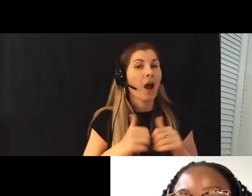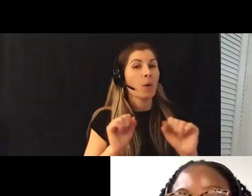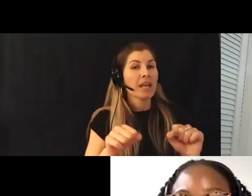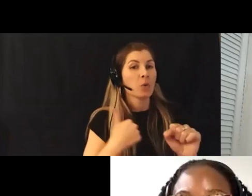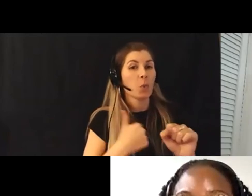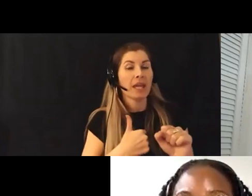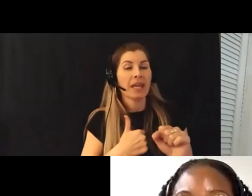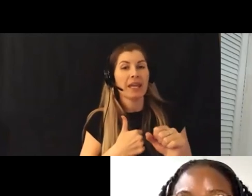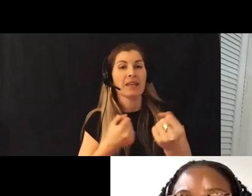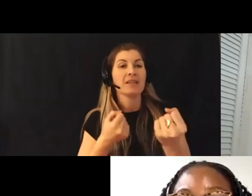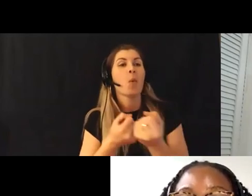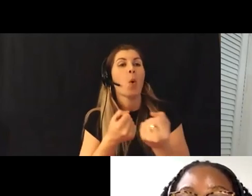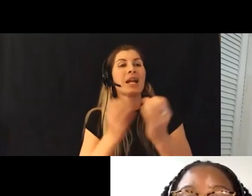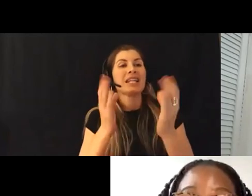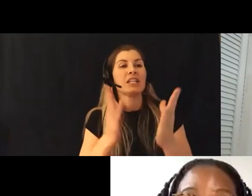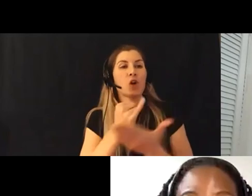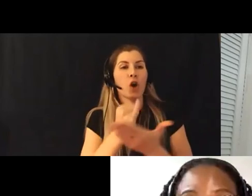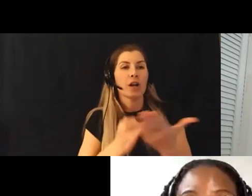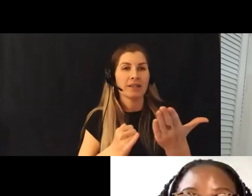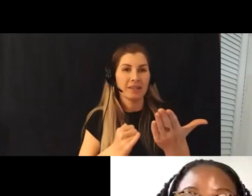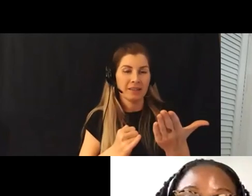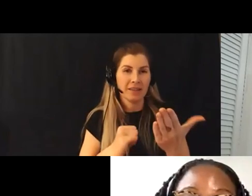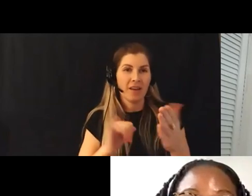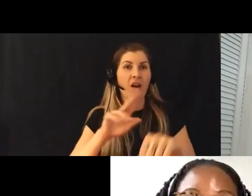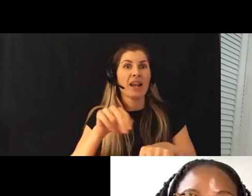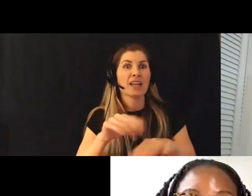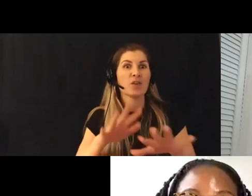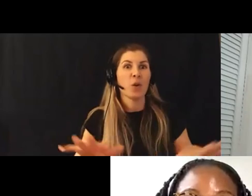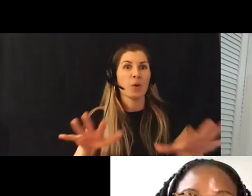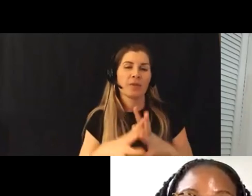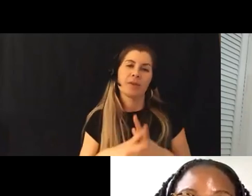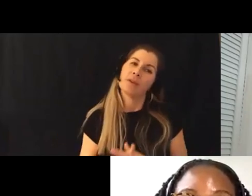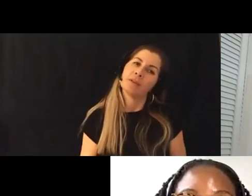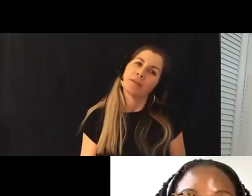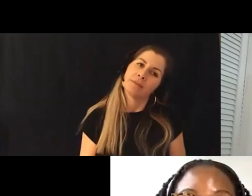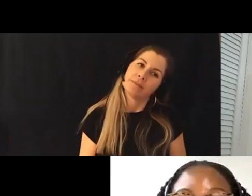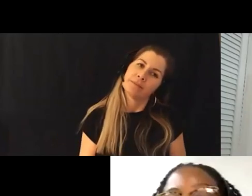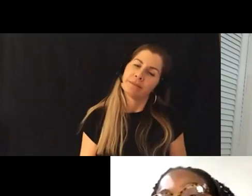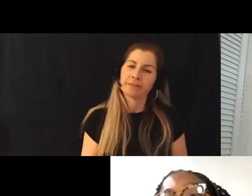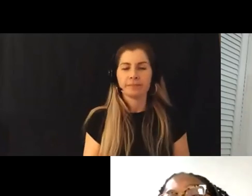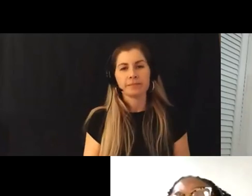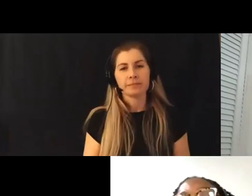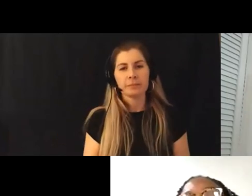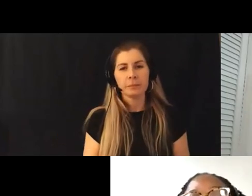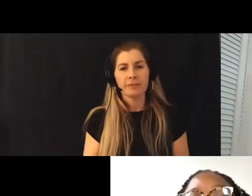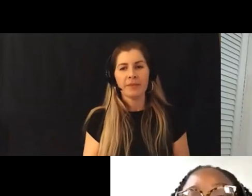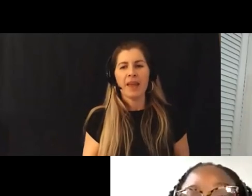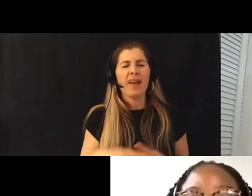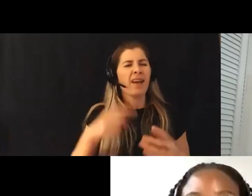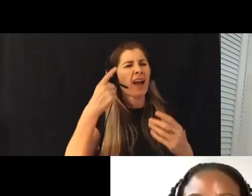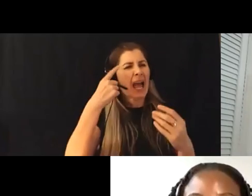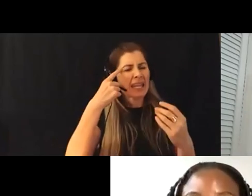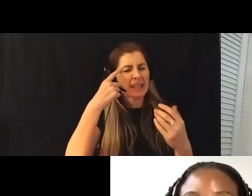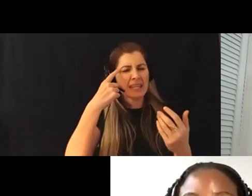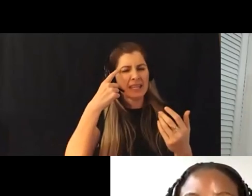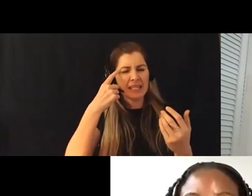sustain teaching artists nationally through infrastructure? I think what this time has taught us is